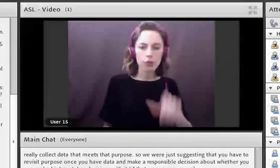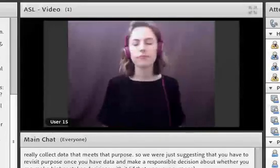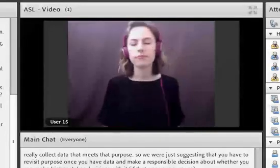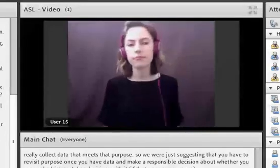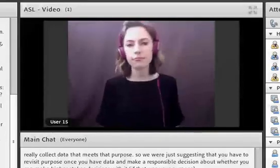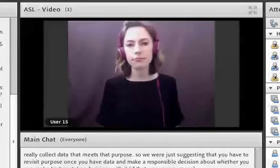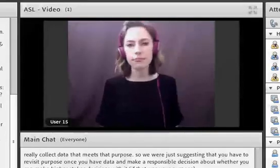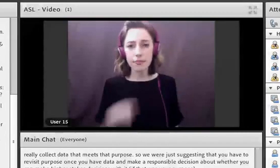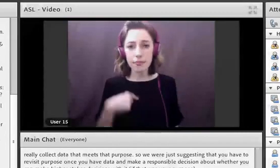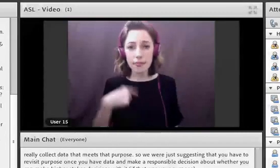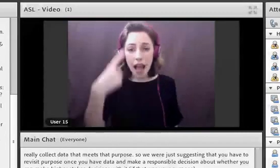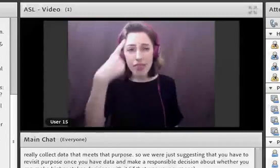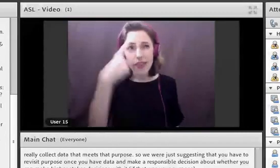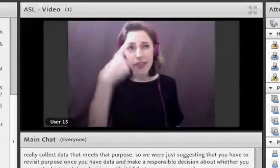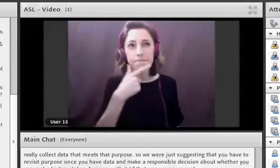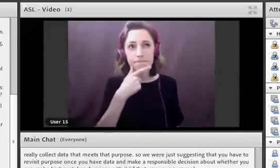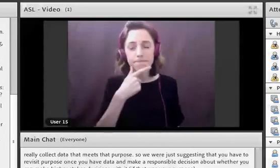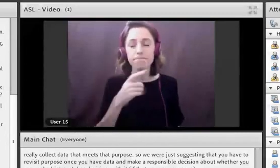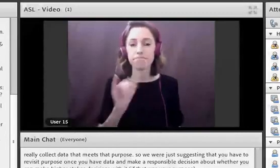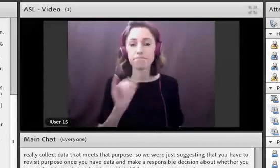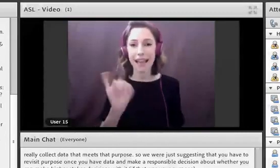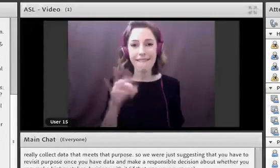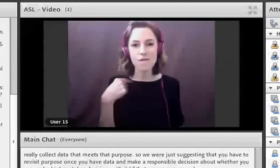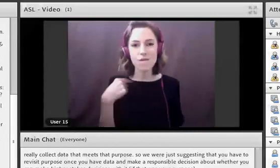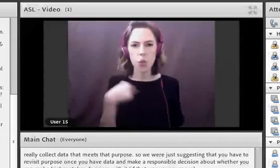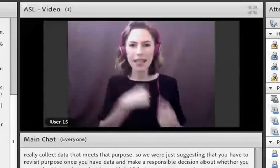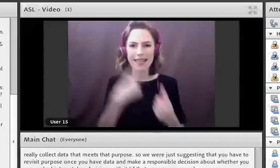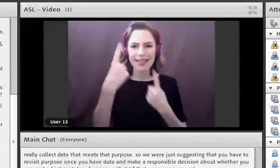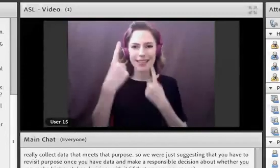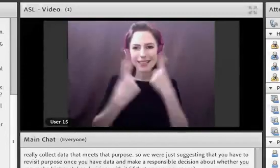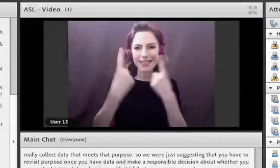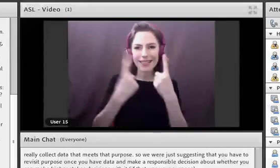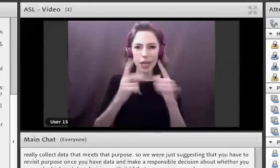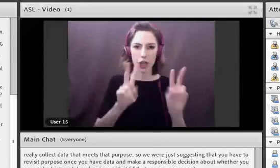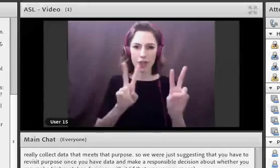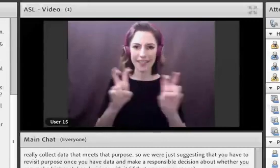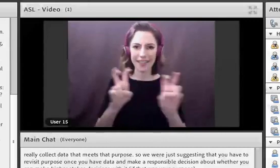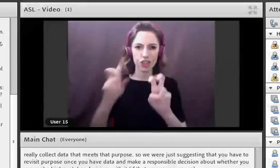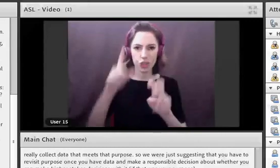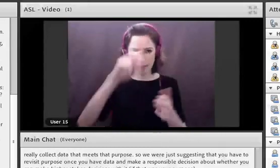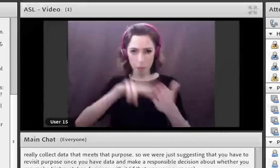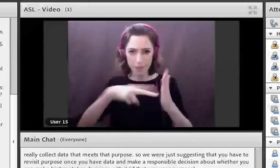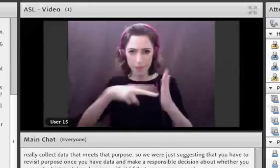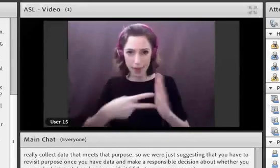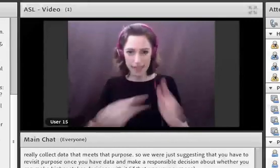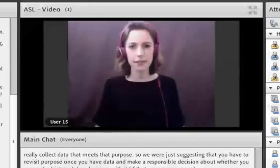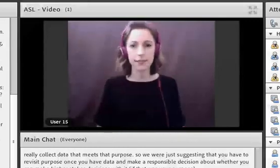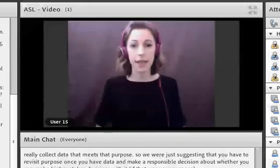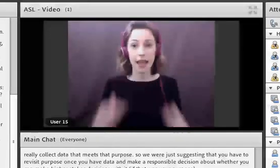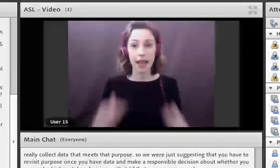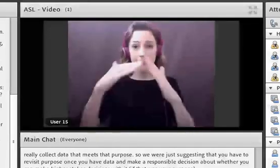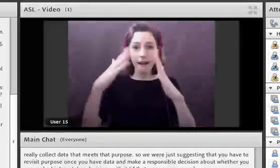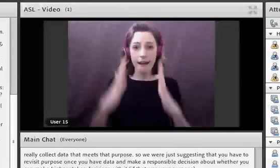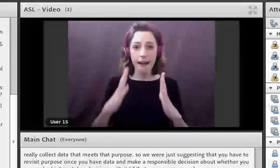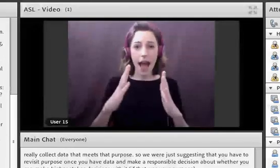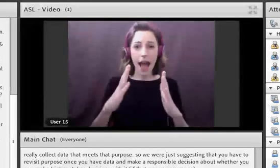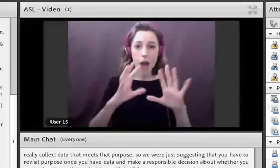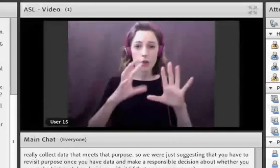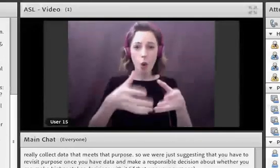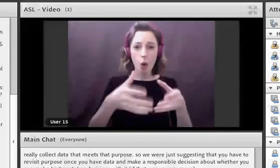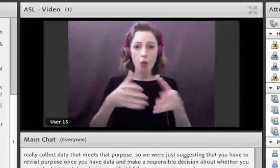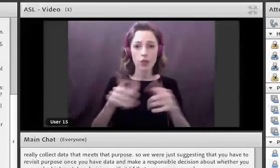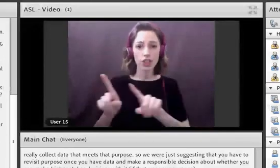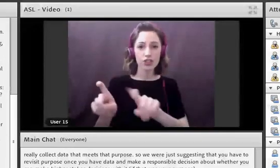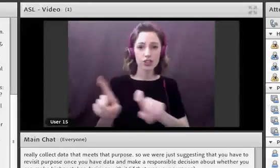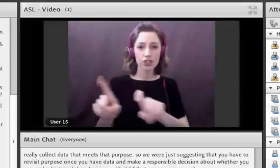about the issue about purpose, a household survey, I think is well placed